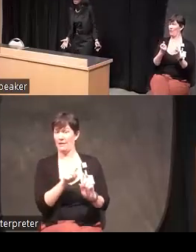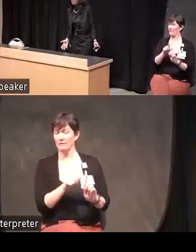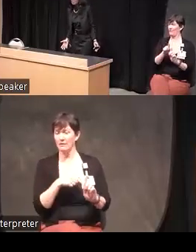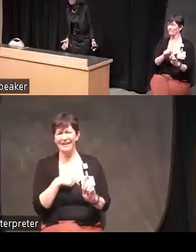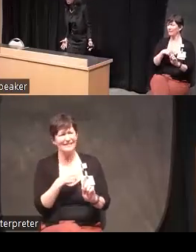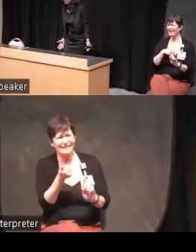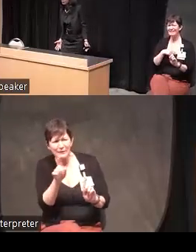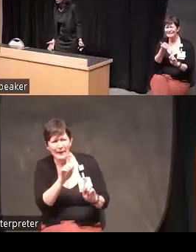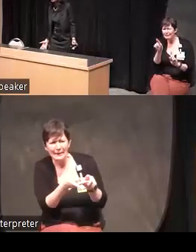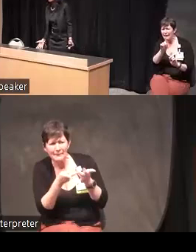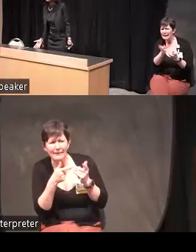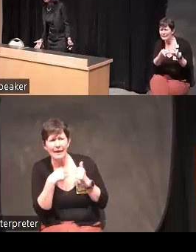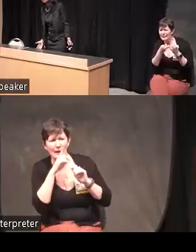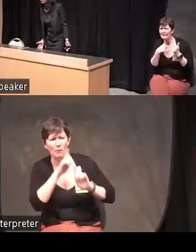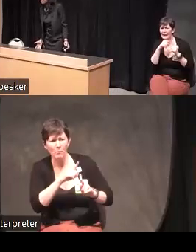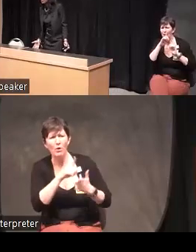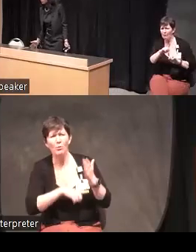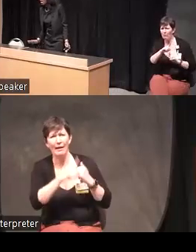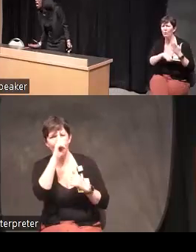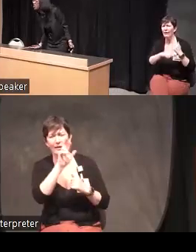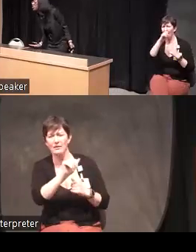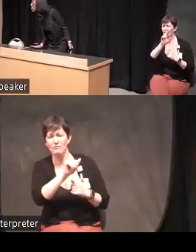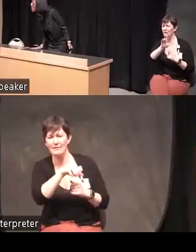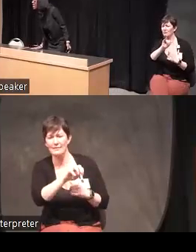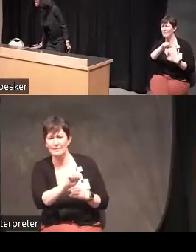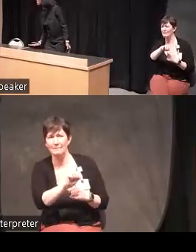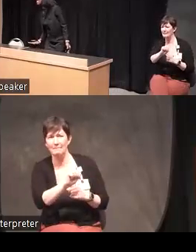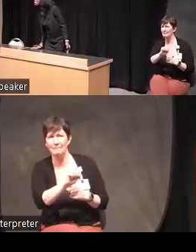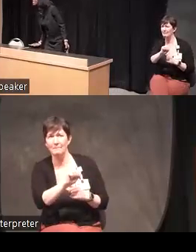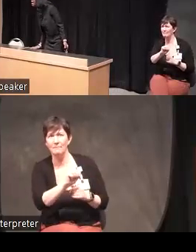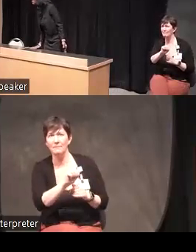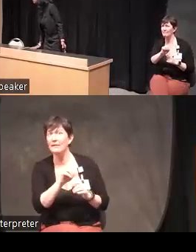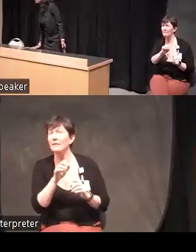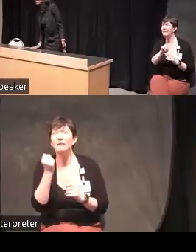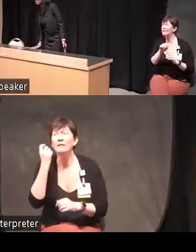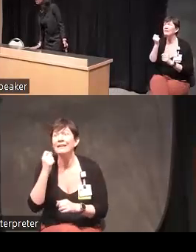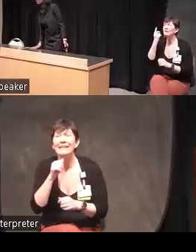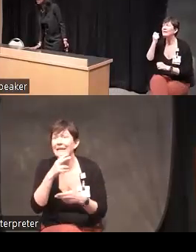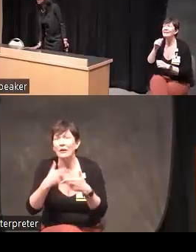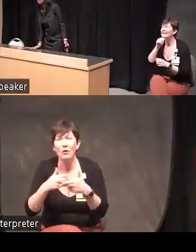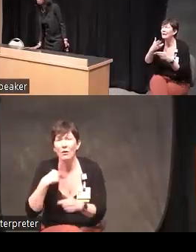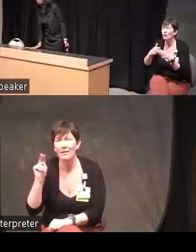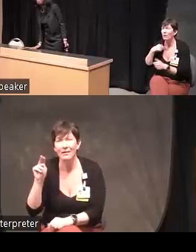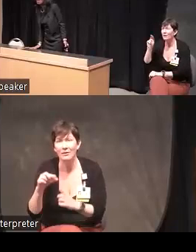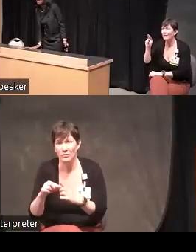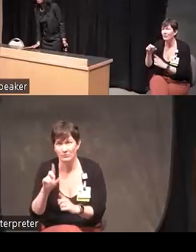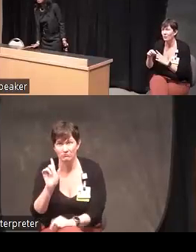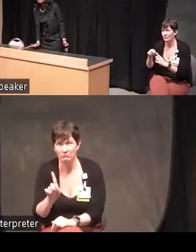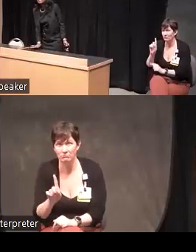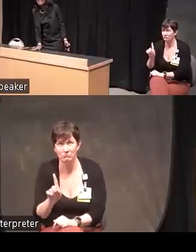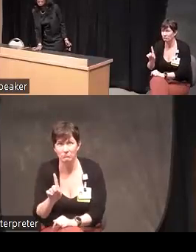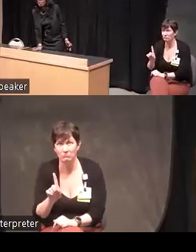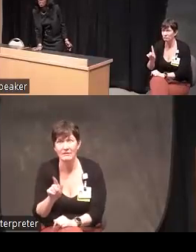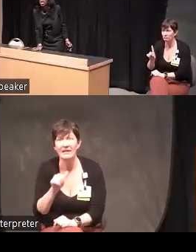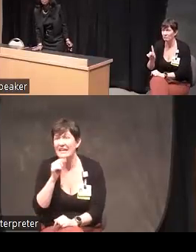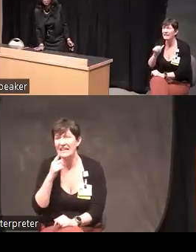there any place I can report what I think is racism? Understand, he did not call me the N-word. He didn't